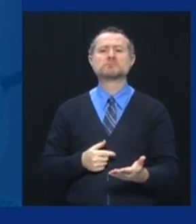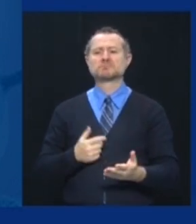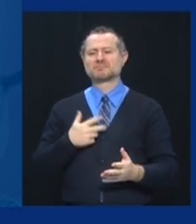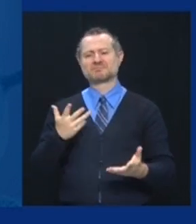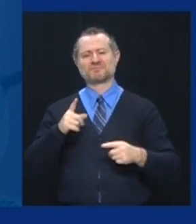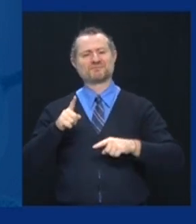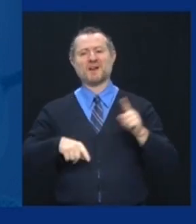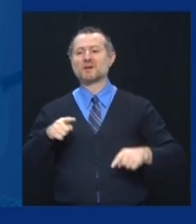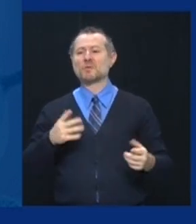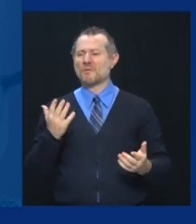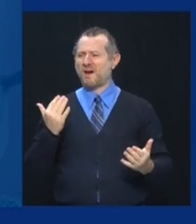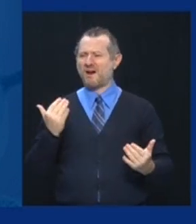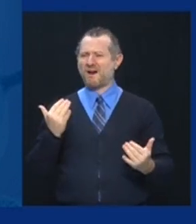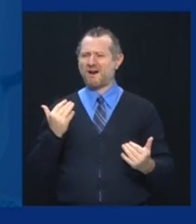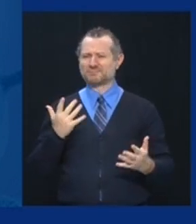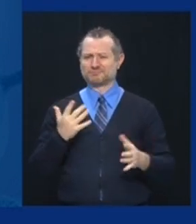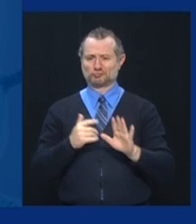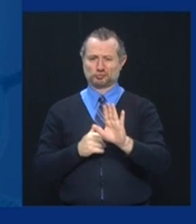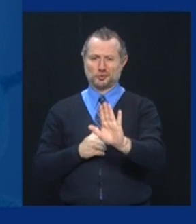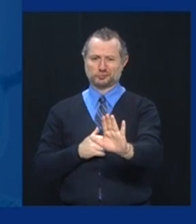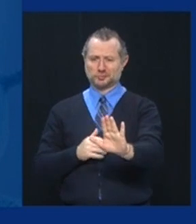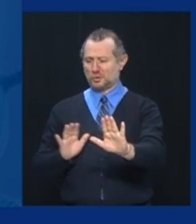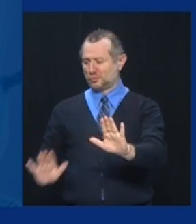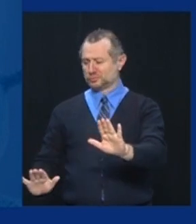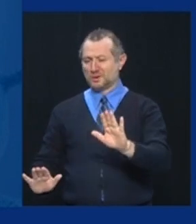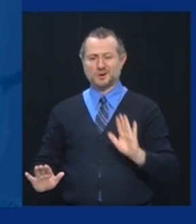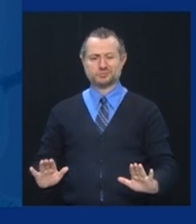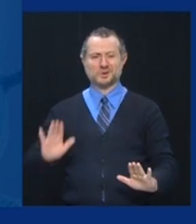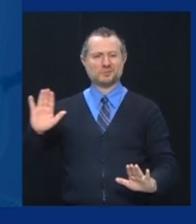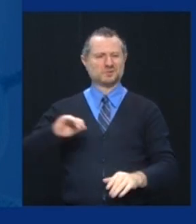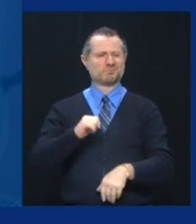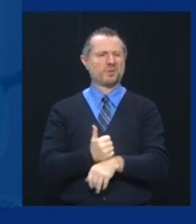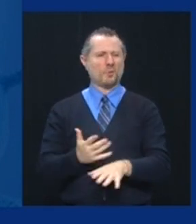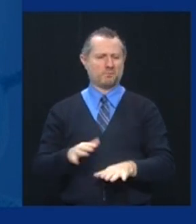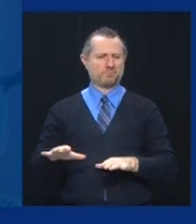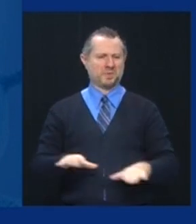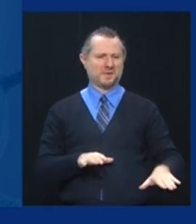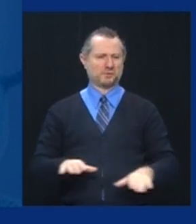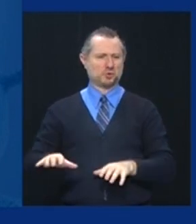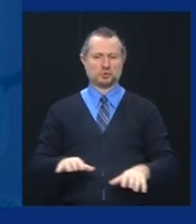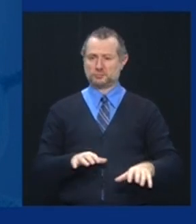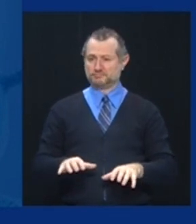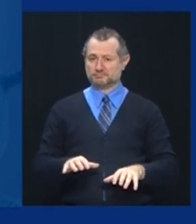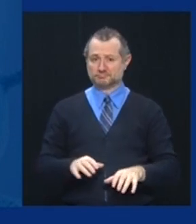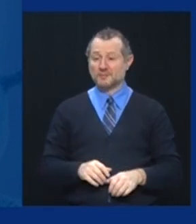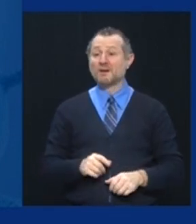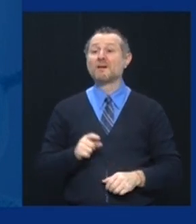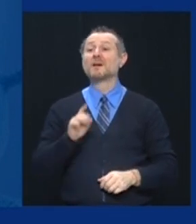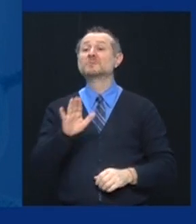due to the behavior of those communities. So your behavior matters.